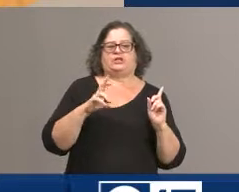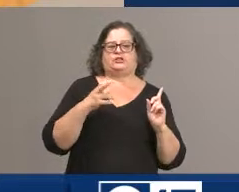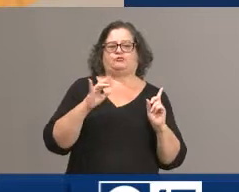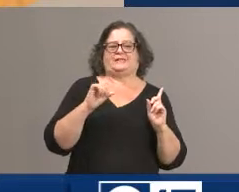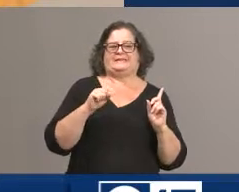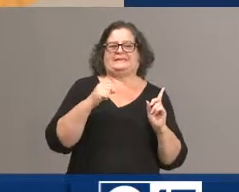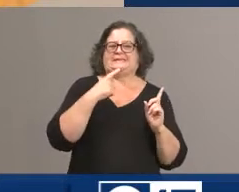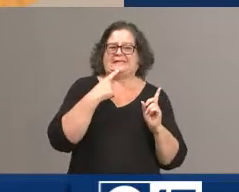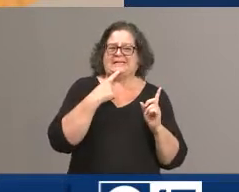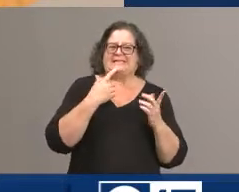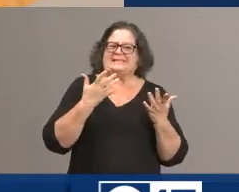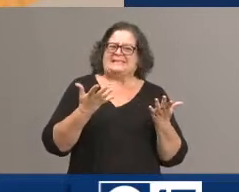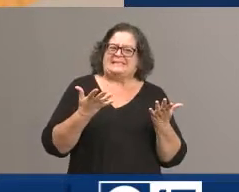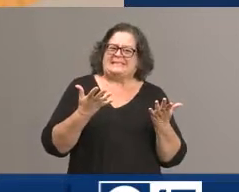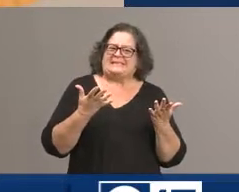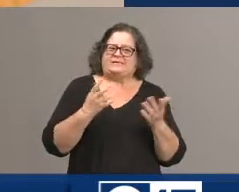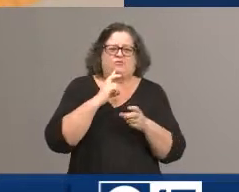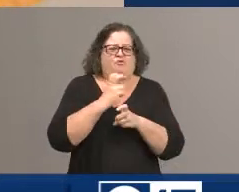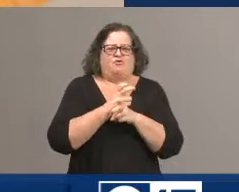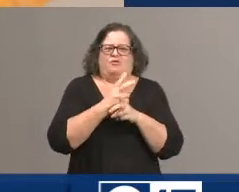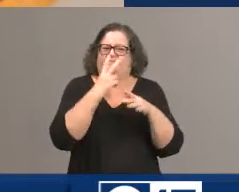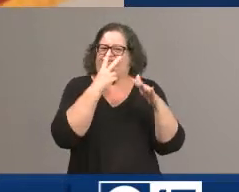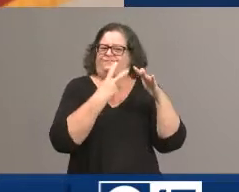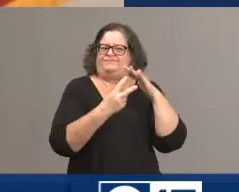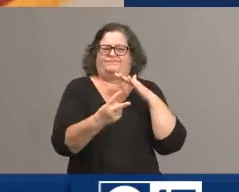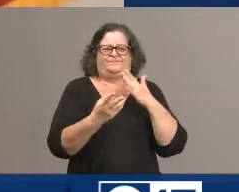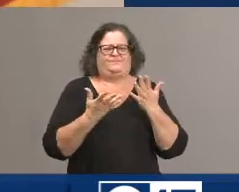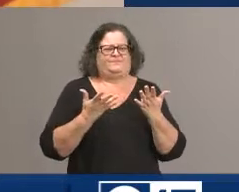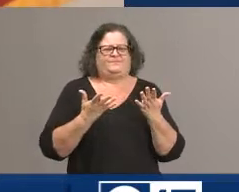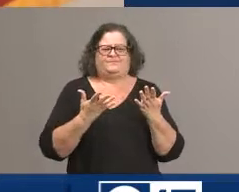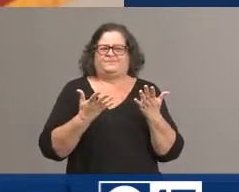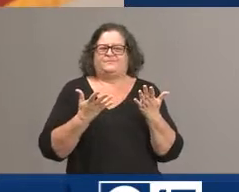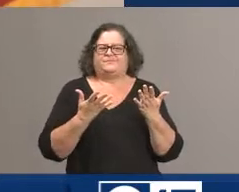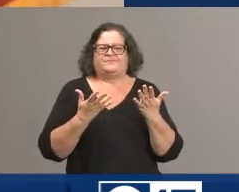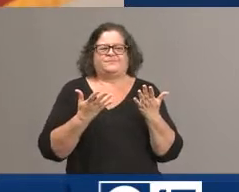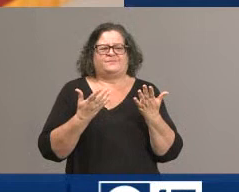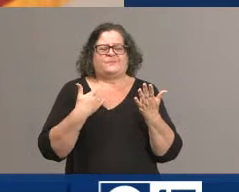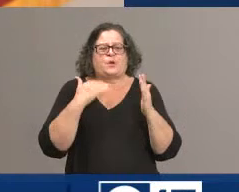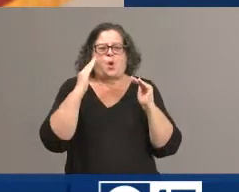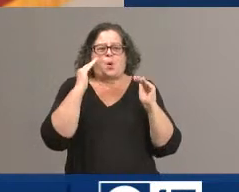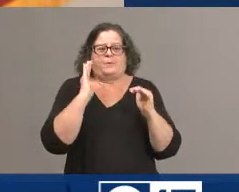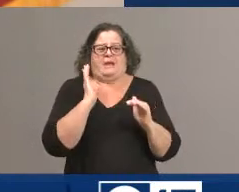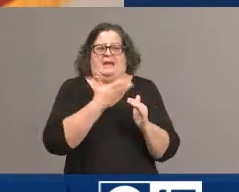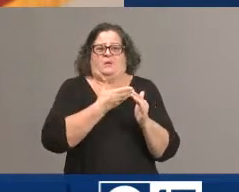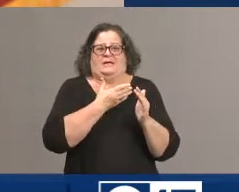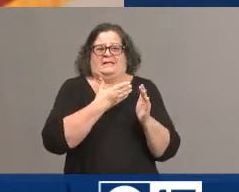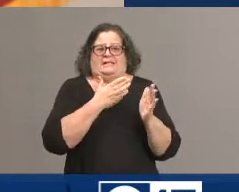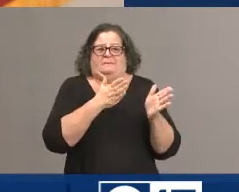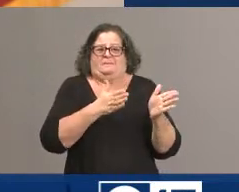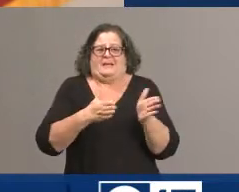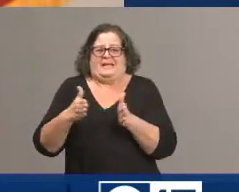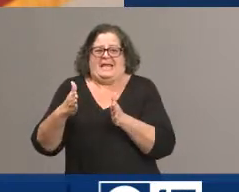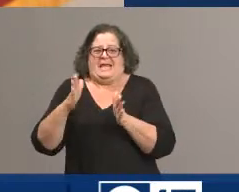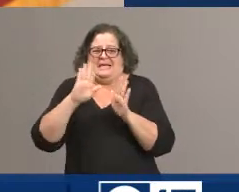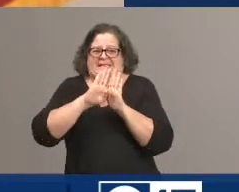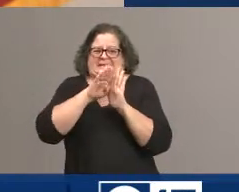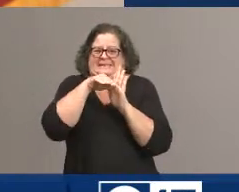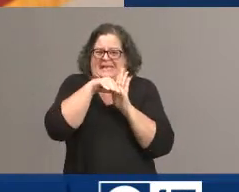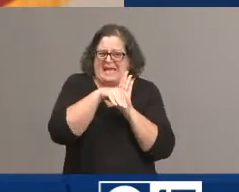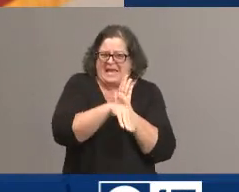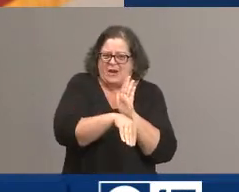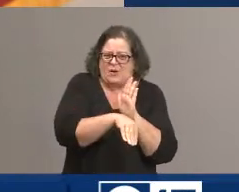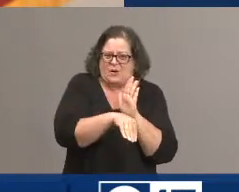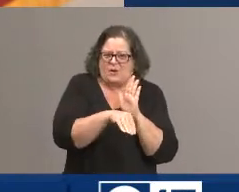strategies will start to have an impact in the next week or two. We're encouraging by activating the crisis standards of care so